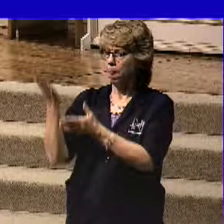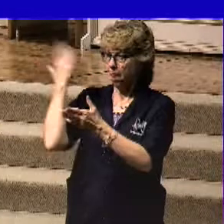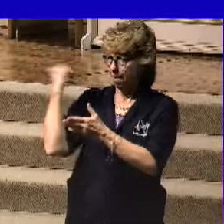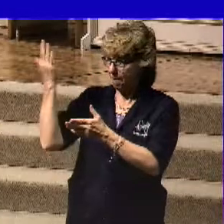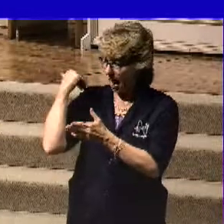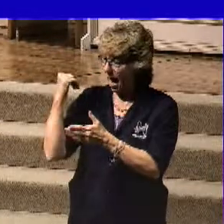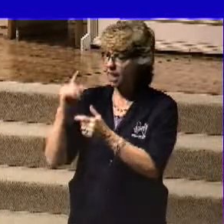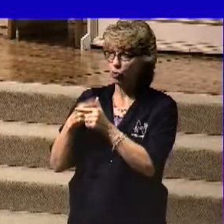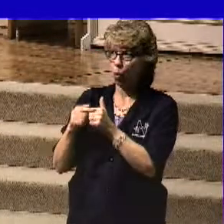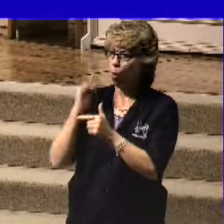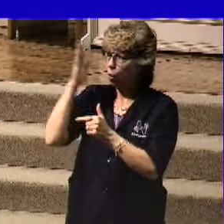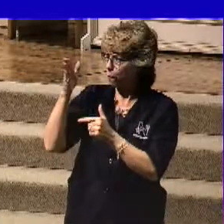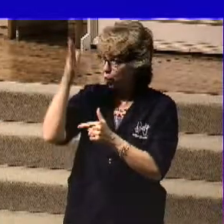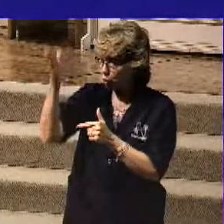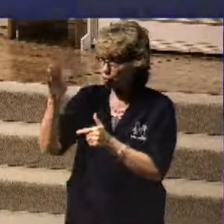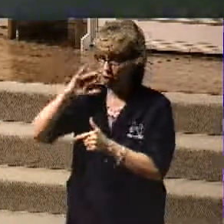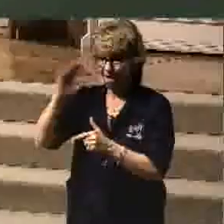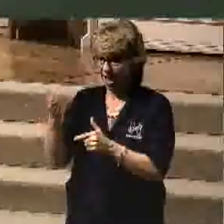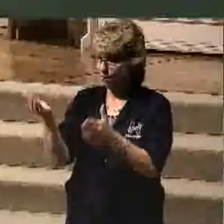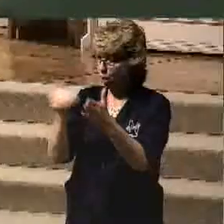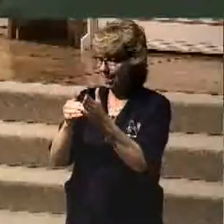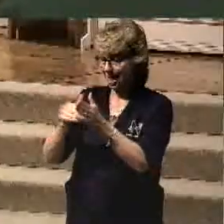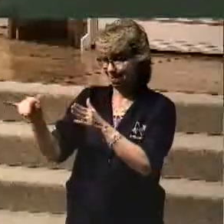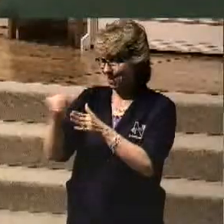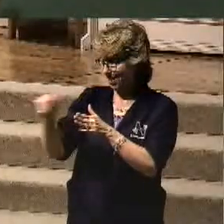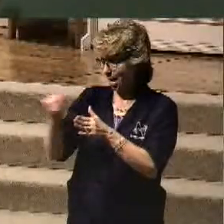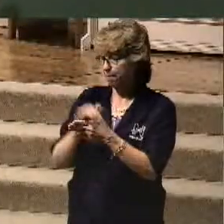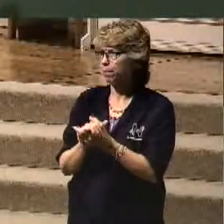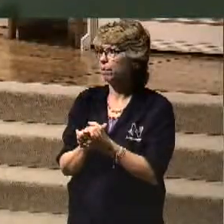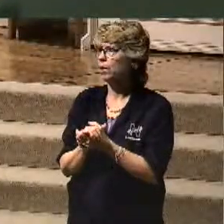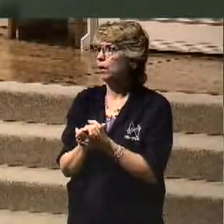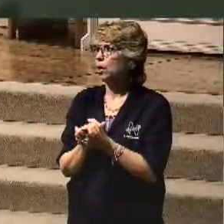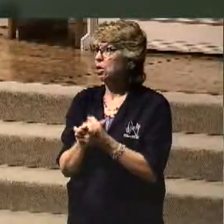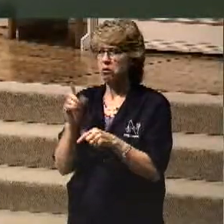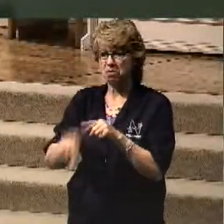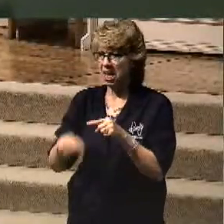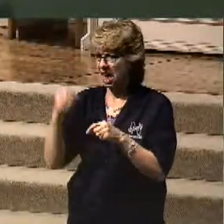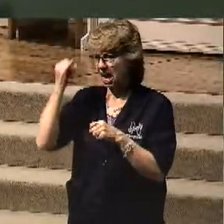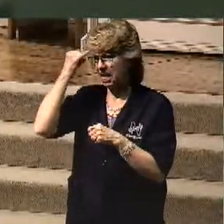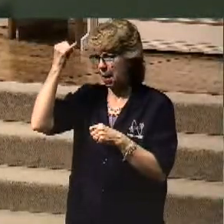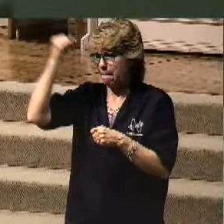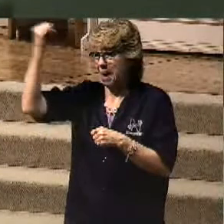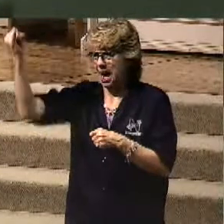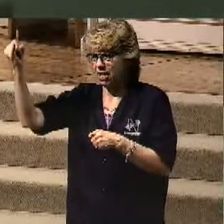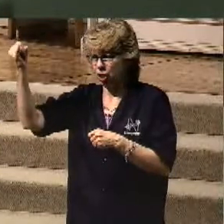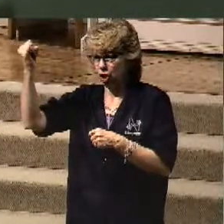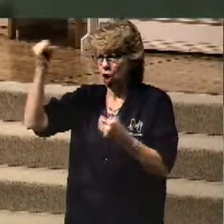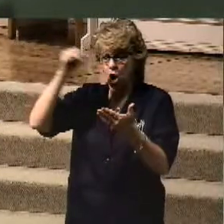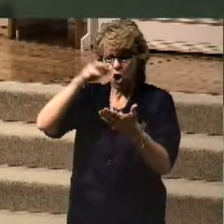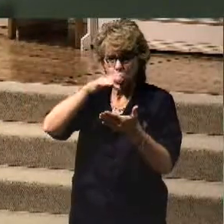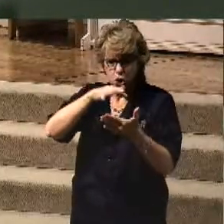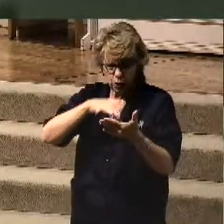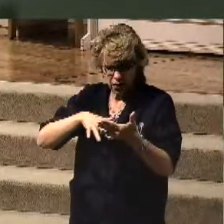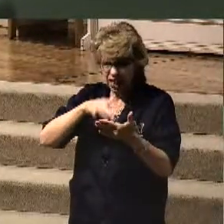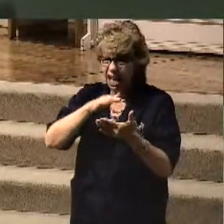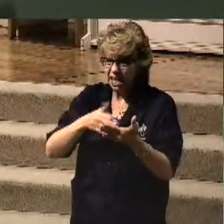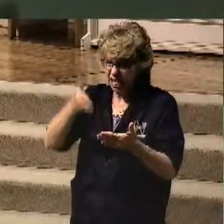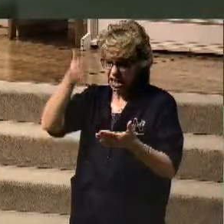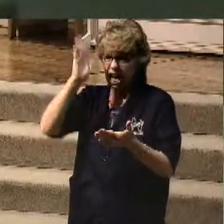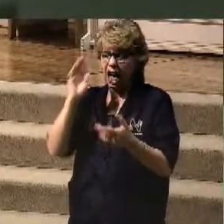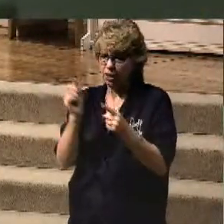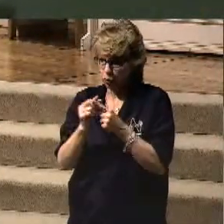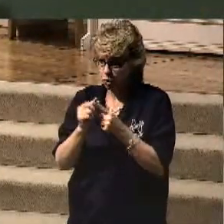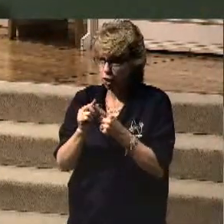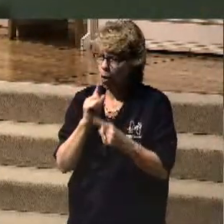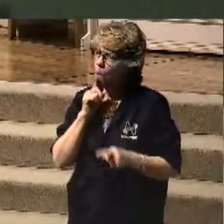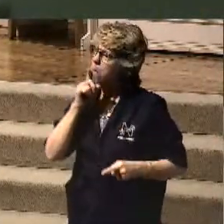or ever in the future, my soul, there's nobody that can imagine this. As you study God's Word, make